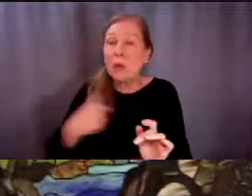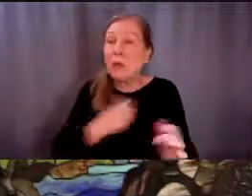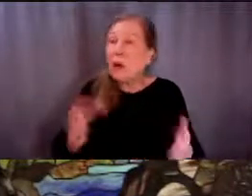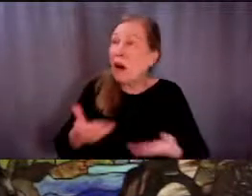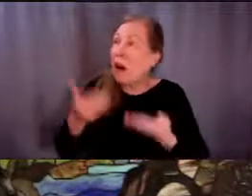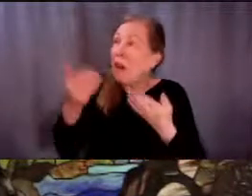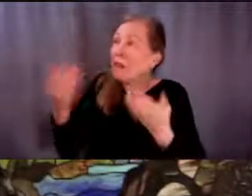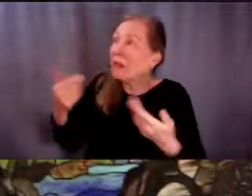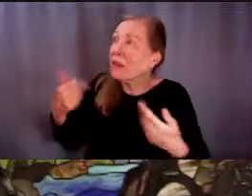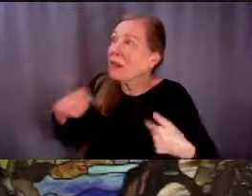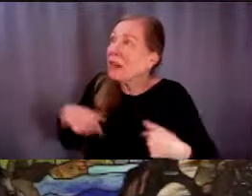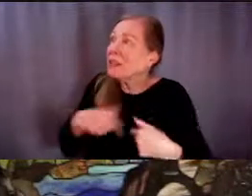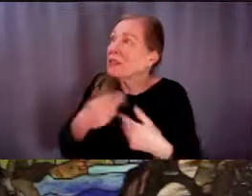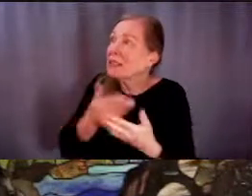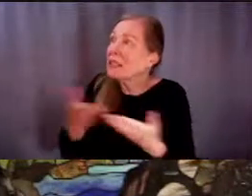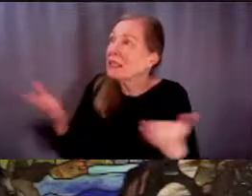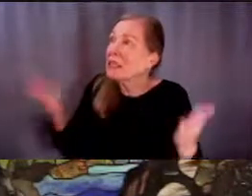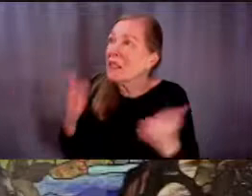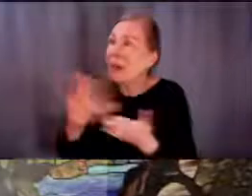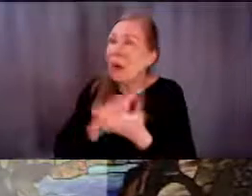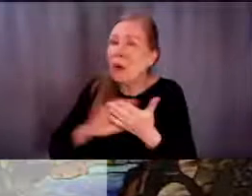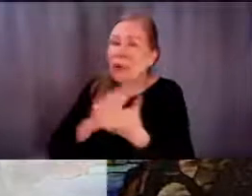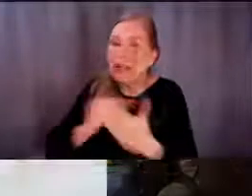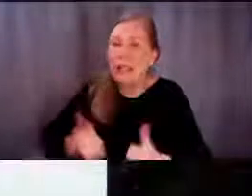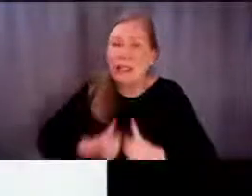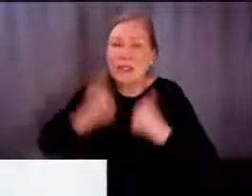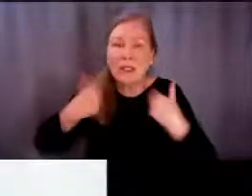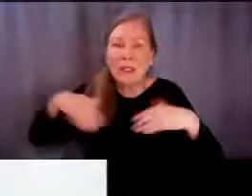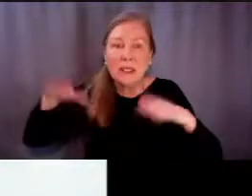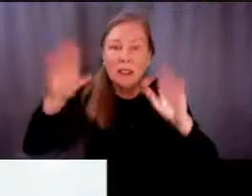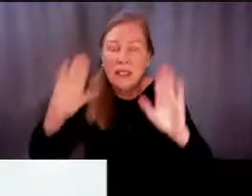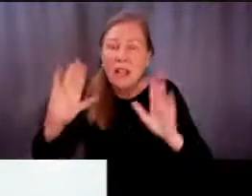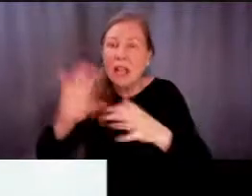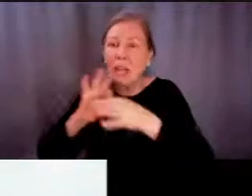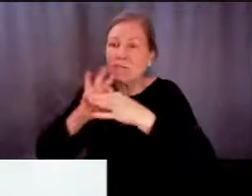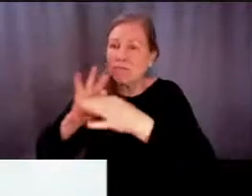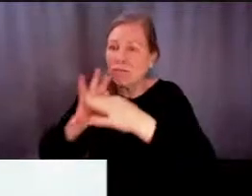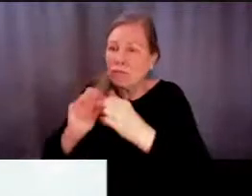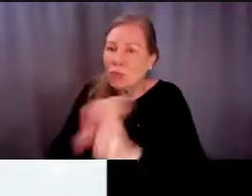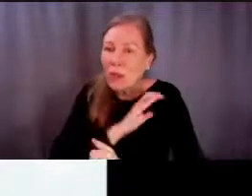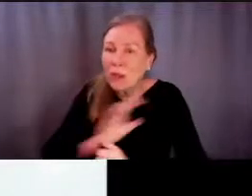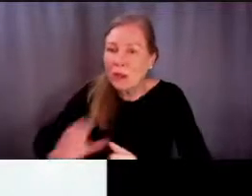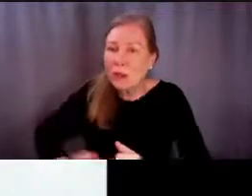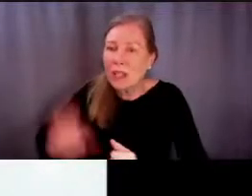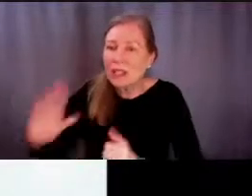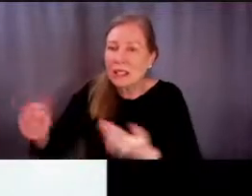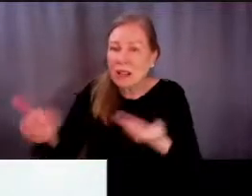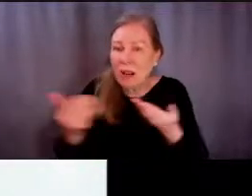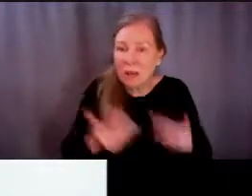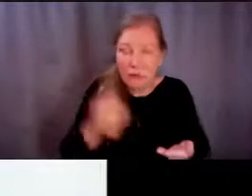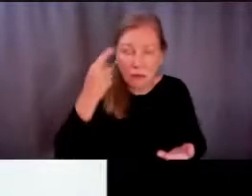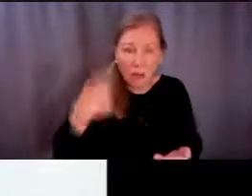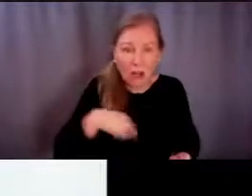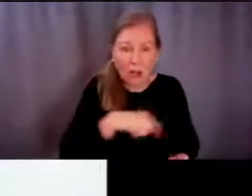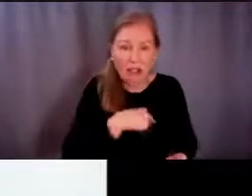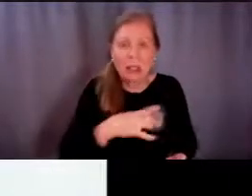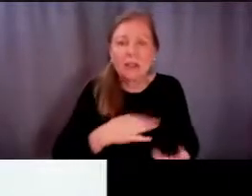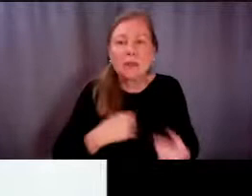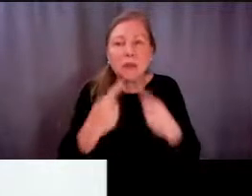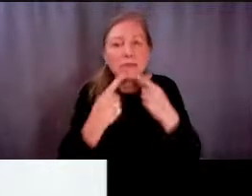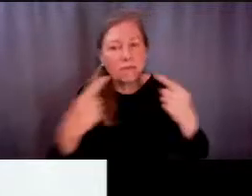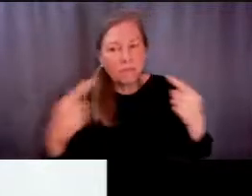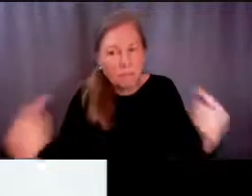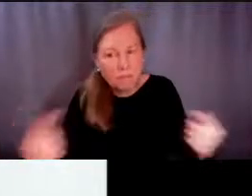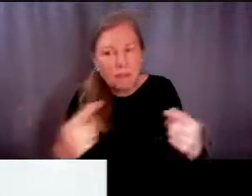as a holy and living sacrifice, in union with Christ's offering for us as we proclaim the mystery of